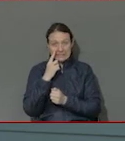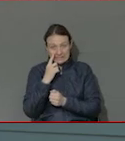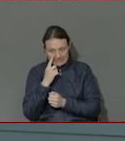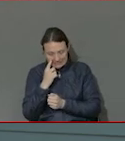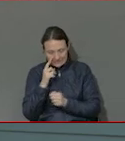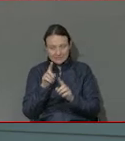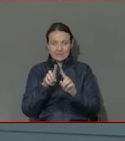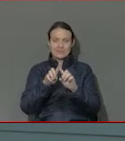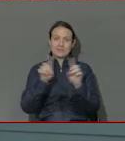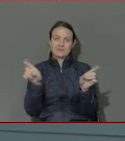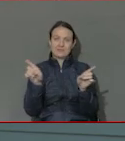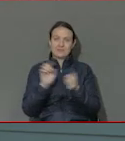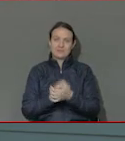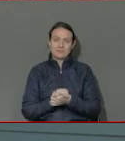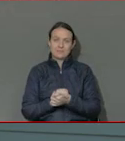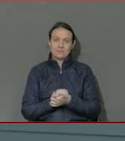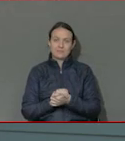that you see.